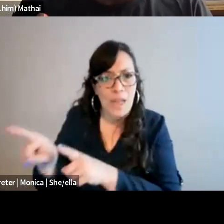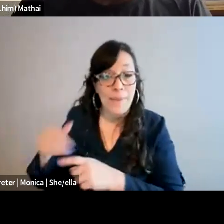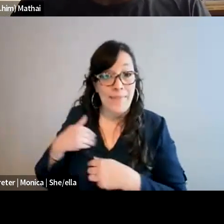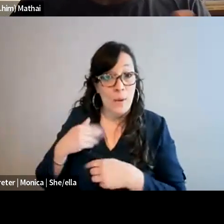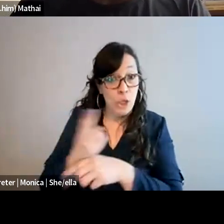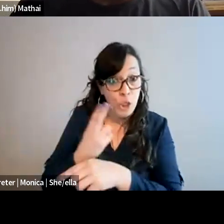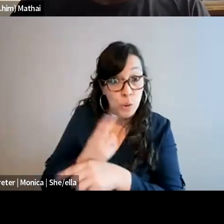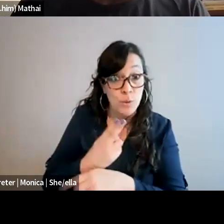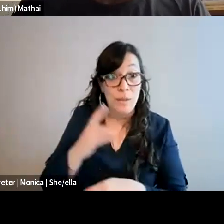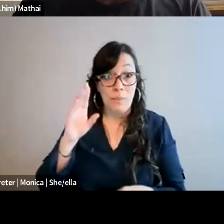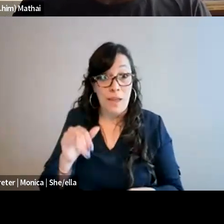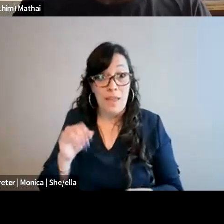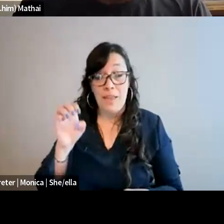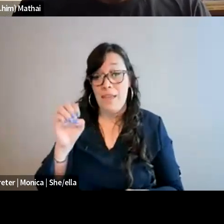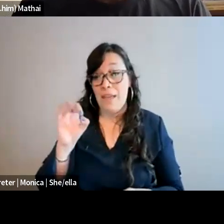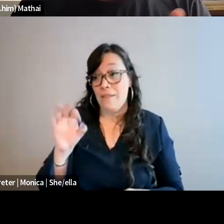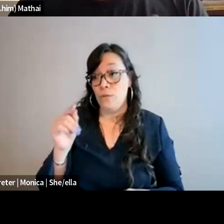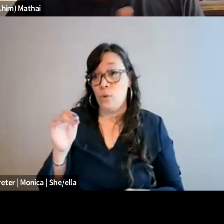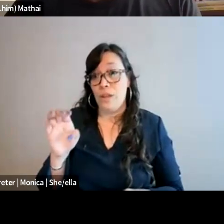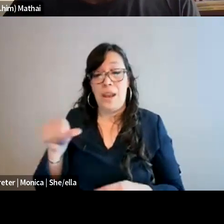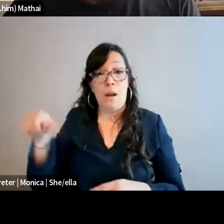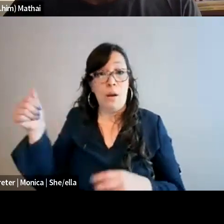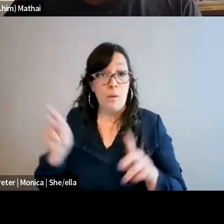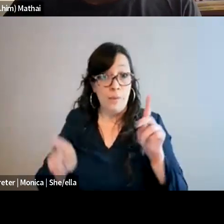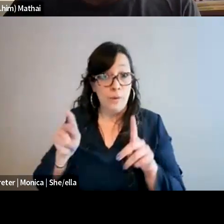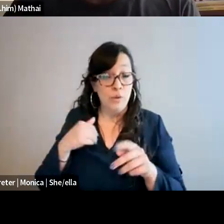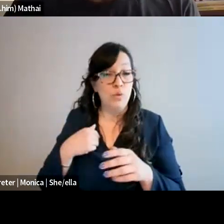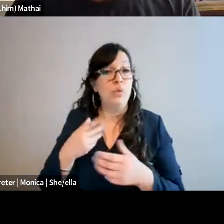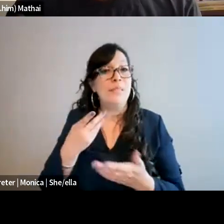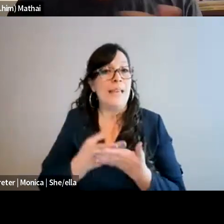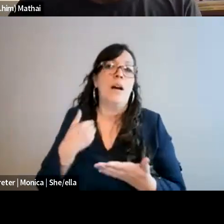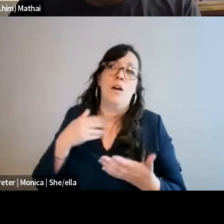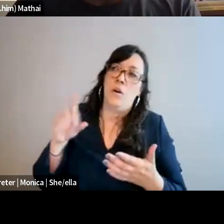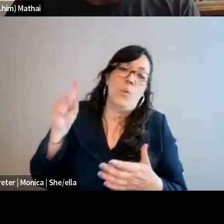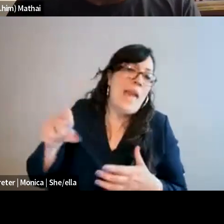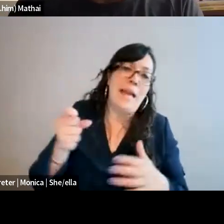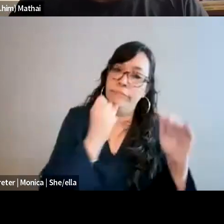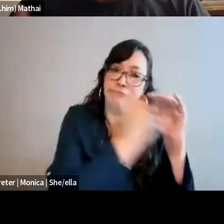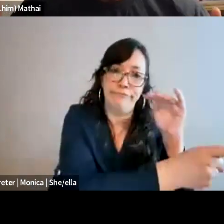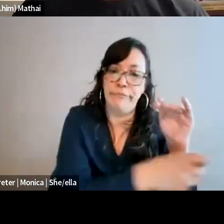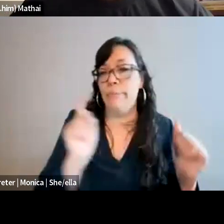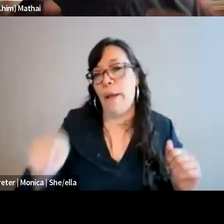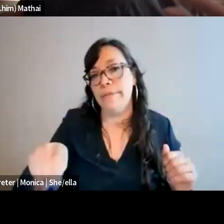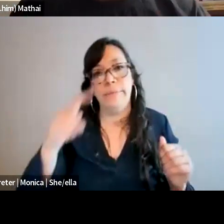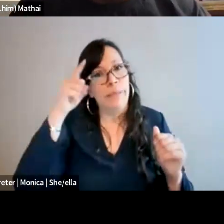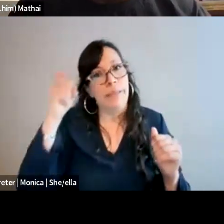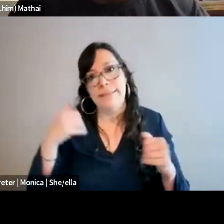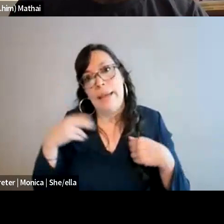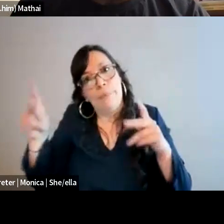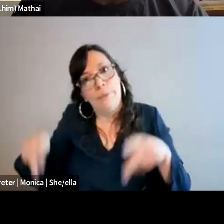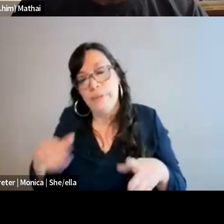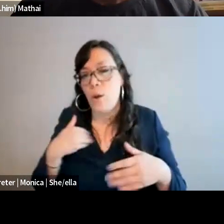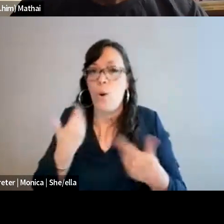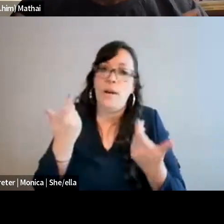used by EF Torrey and others very quickly to justify involuntary outpatient commitment, involuntary hospitalization, the call for more